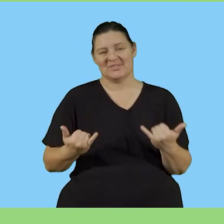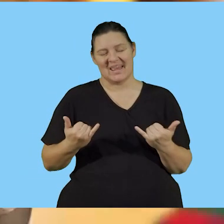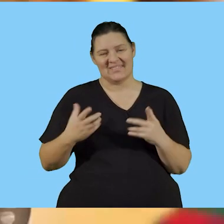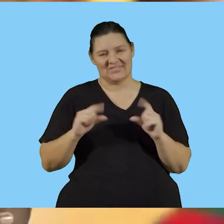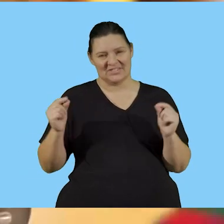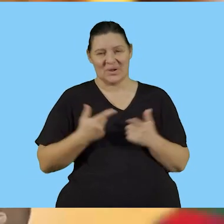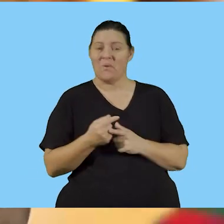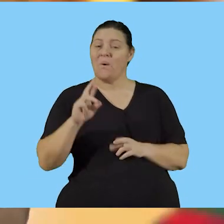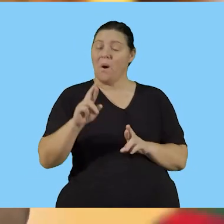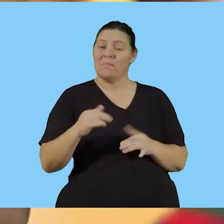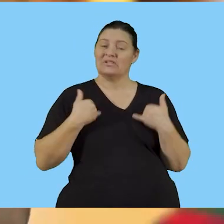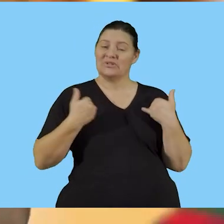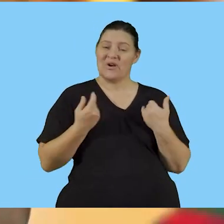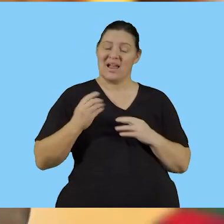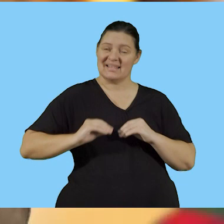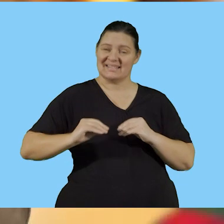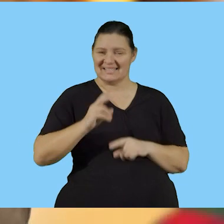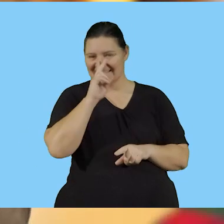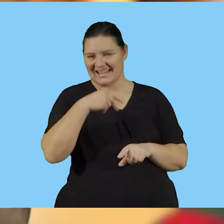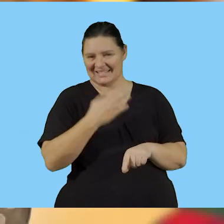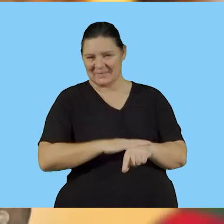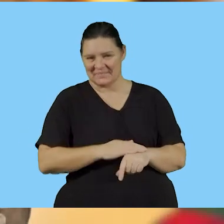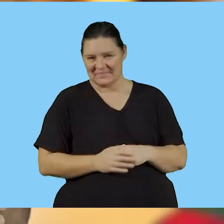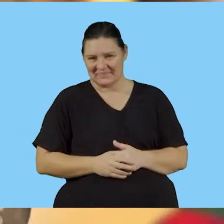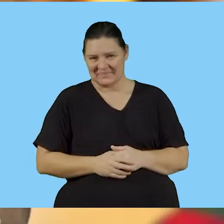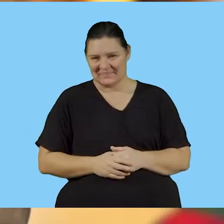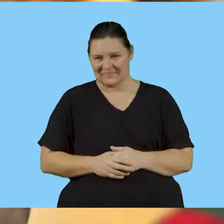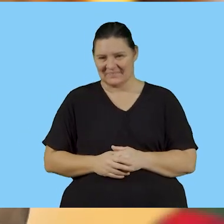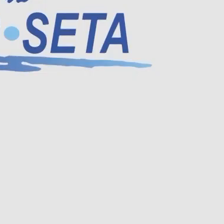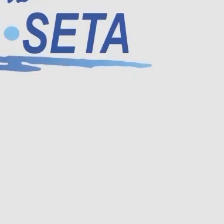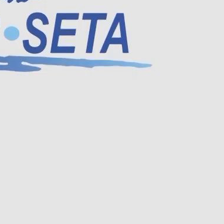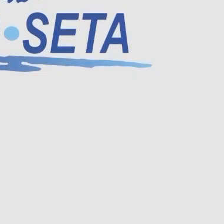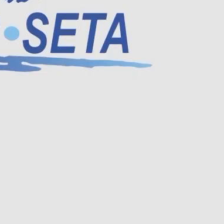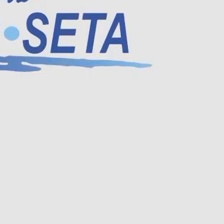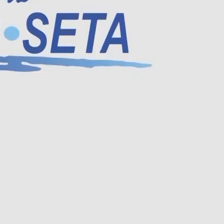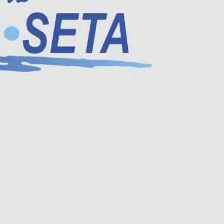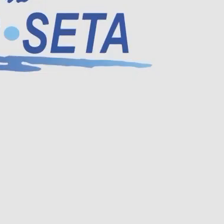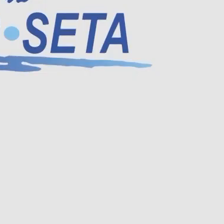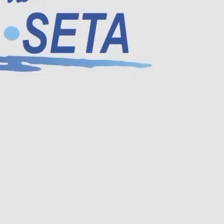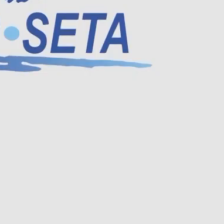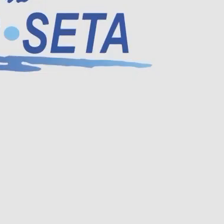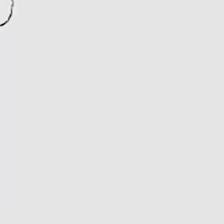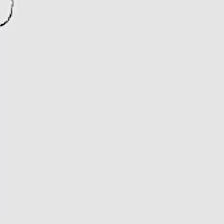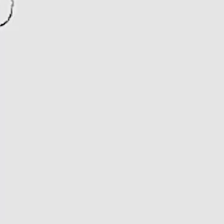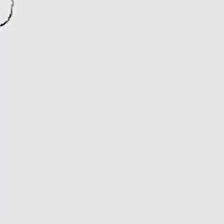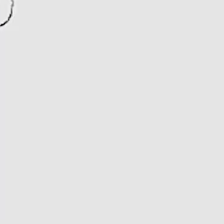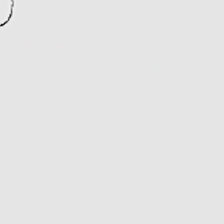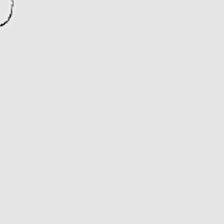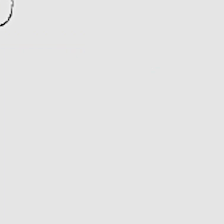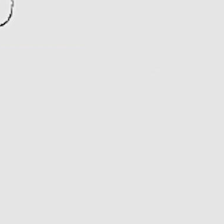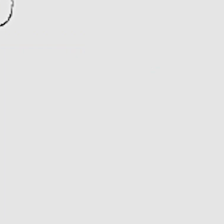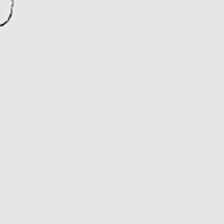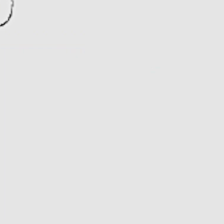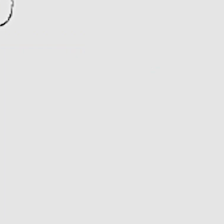unharmed. That is it for today. I hope you had a lovely time during this lesson. I'll see you next time.